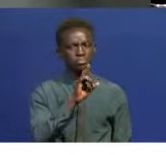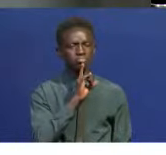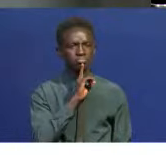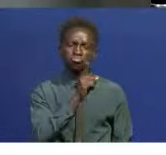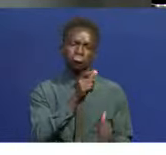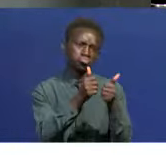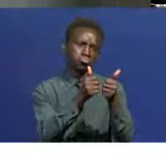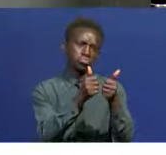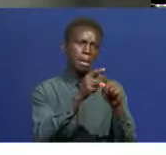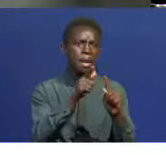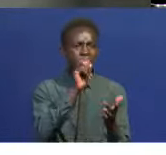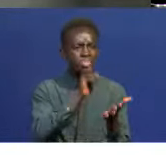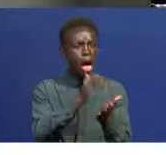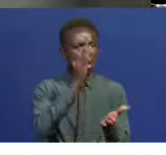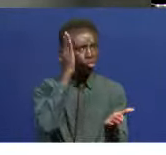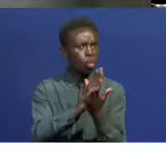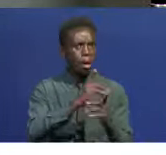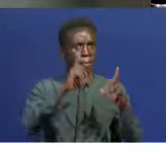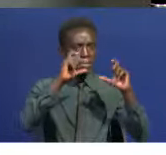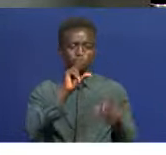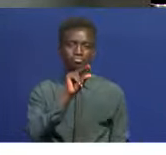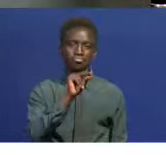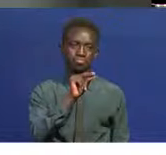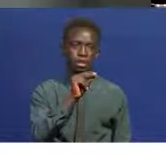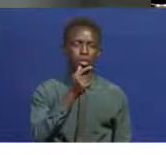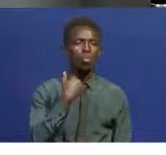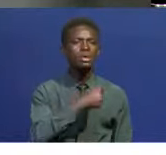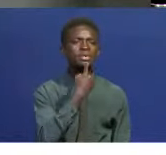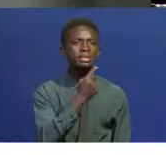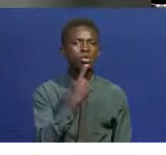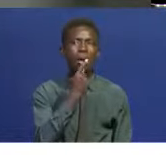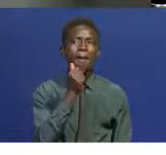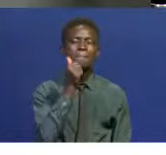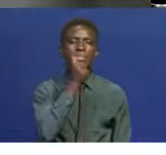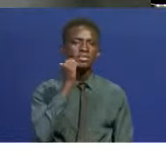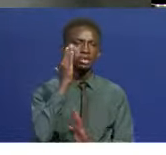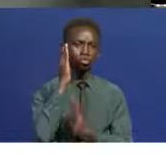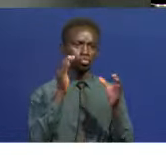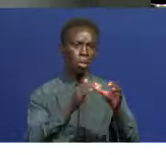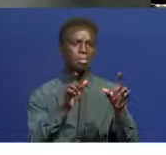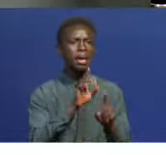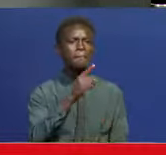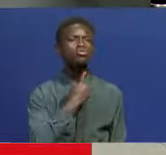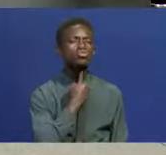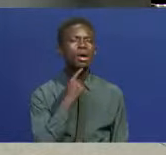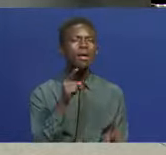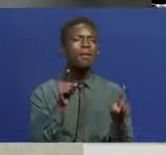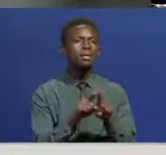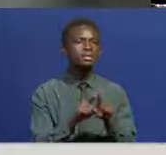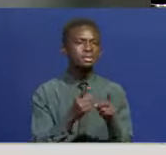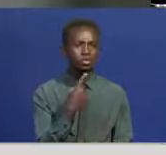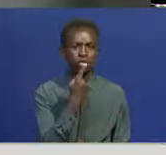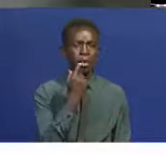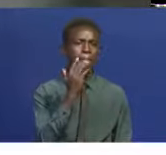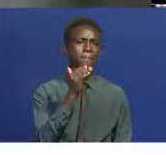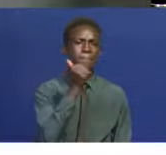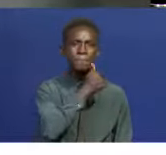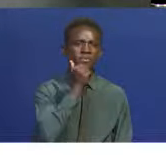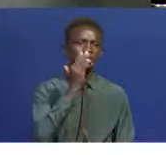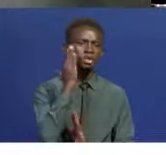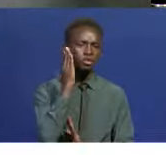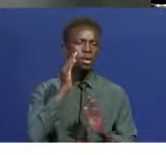the real picture because you're telling private security firms as their union and also as the private security